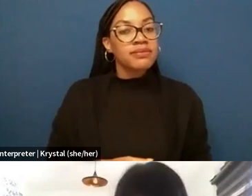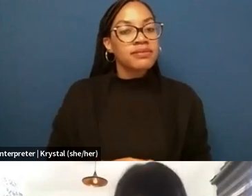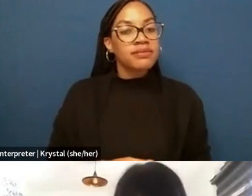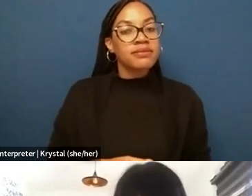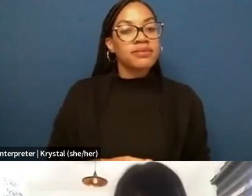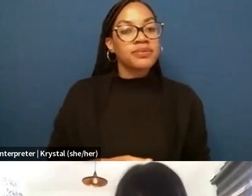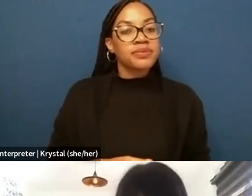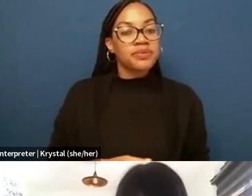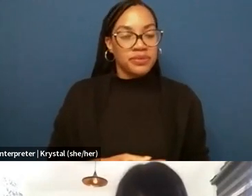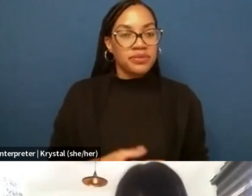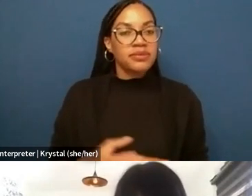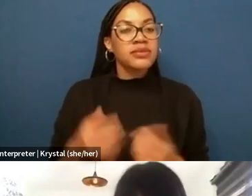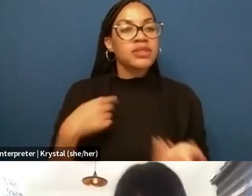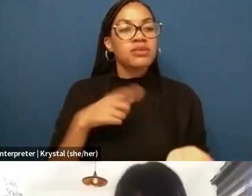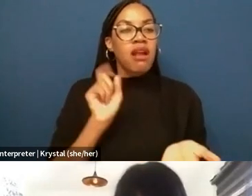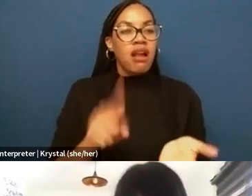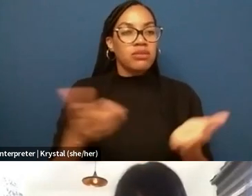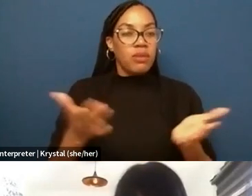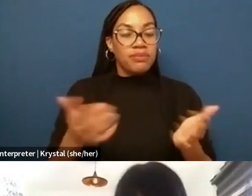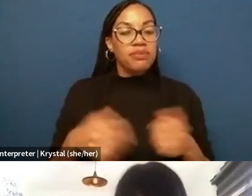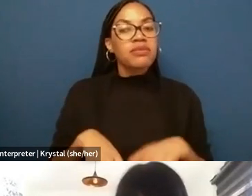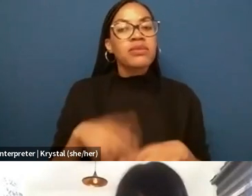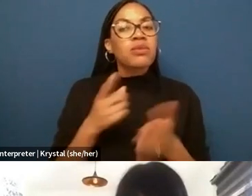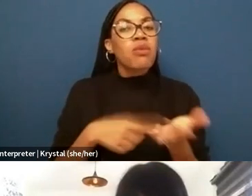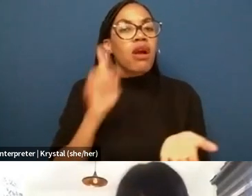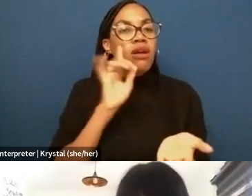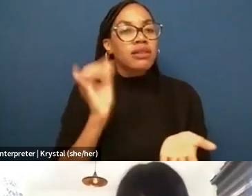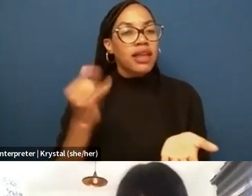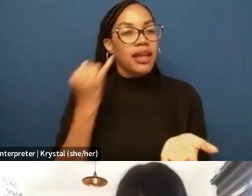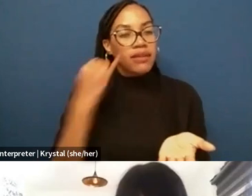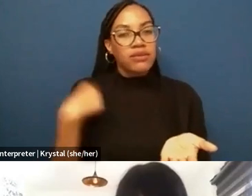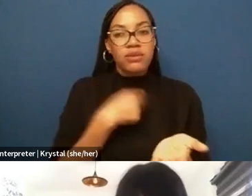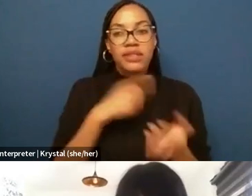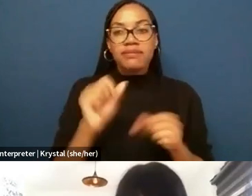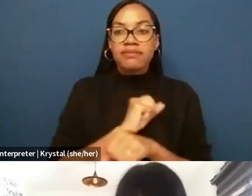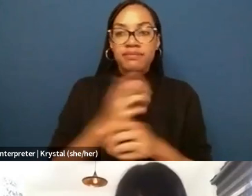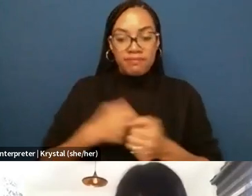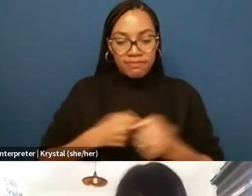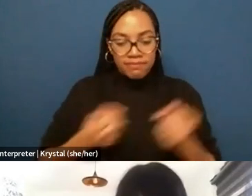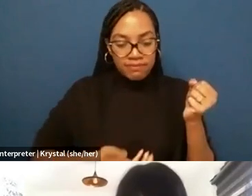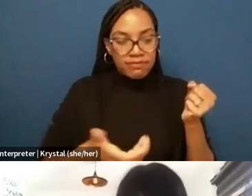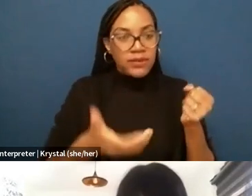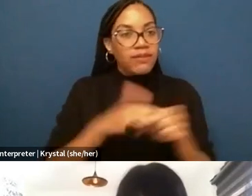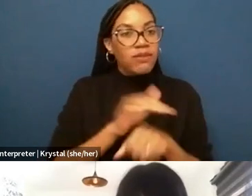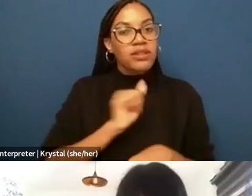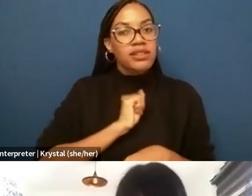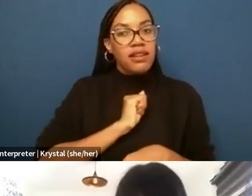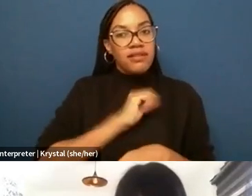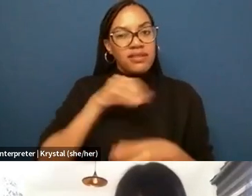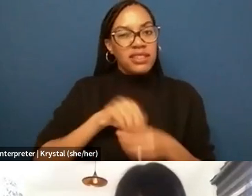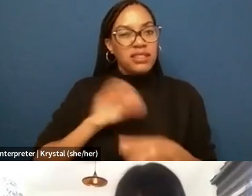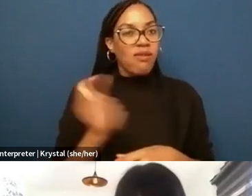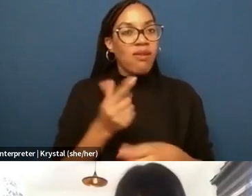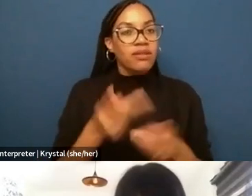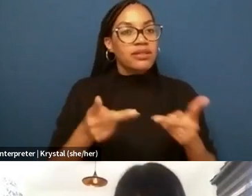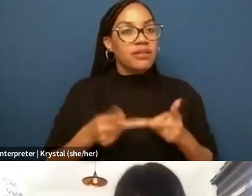look like if we could be our full, authentic selves in the spaces and places we inhabit? Can we vision